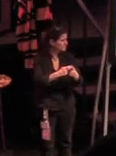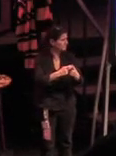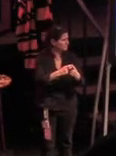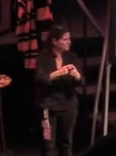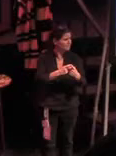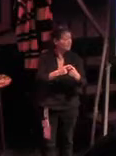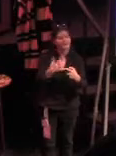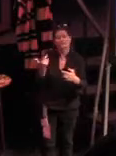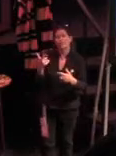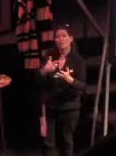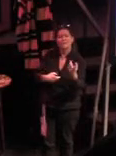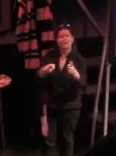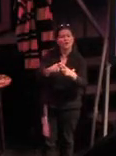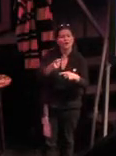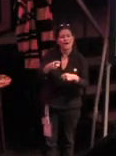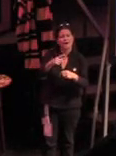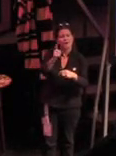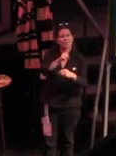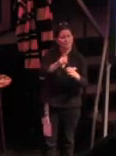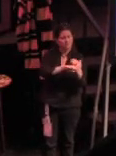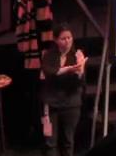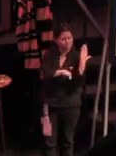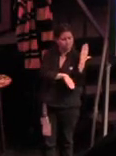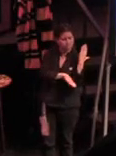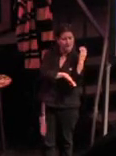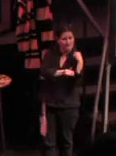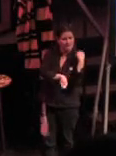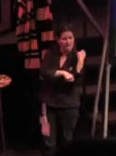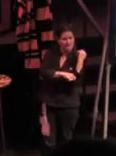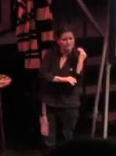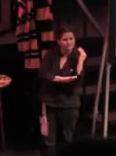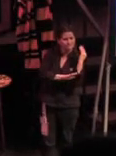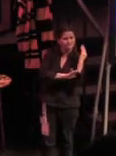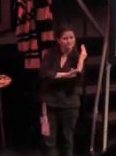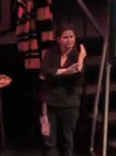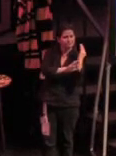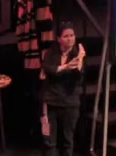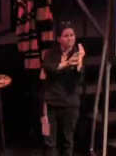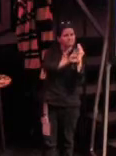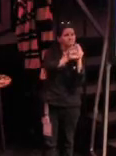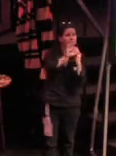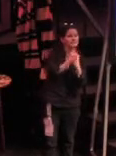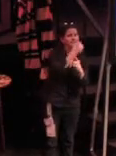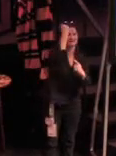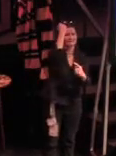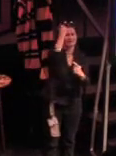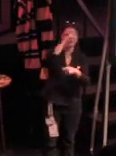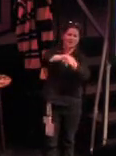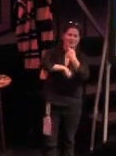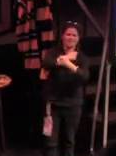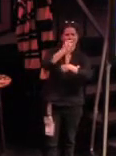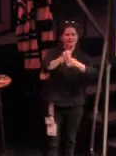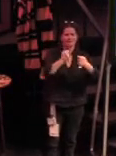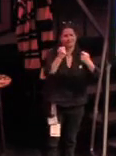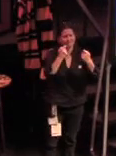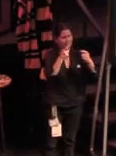such big star, such successful businessman, and he becomes the force of running